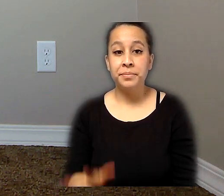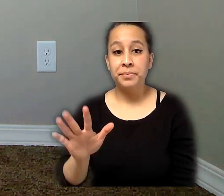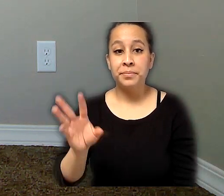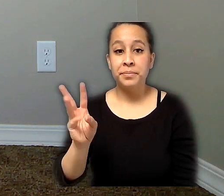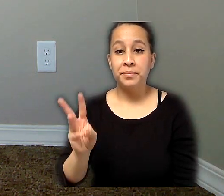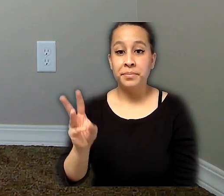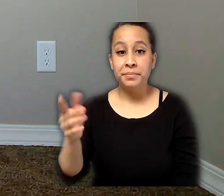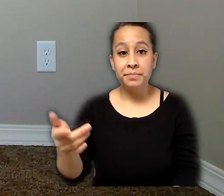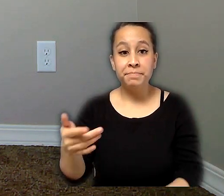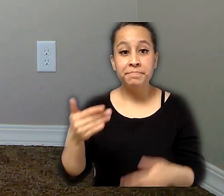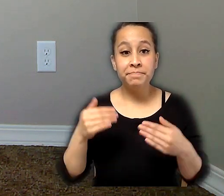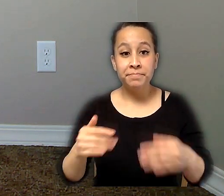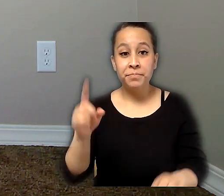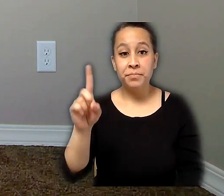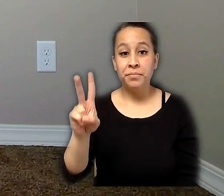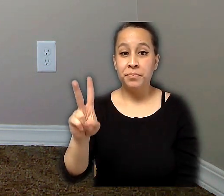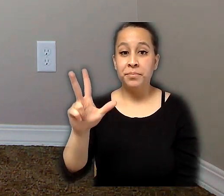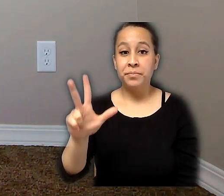5, 6, here we go.